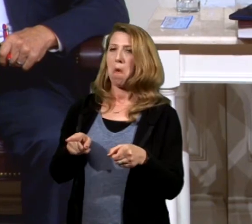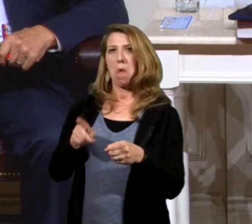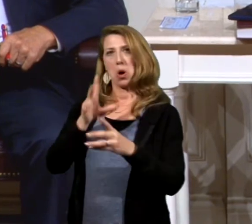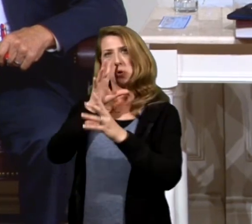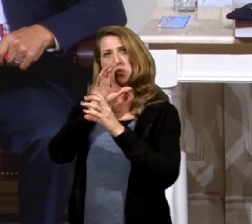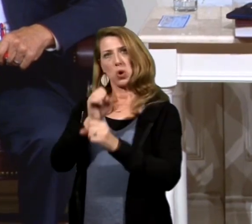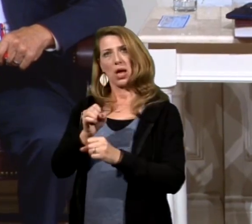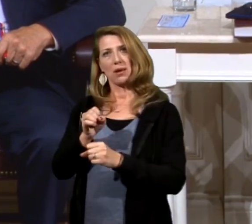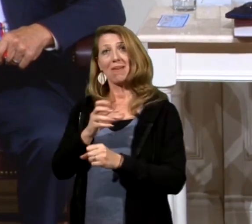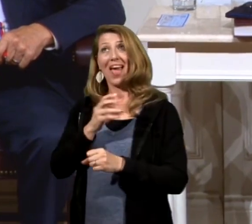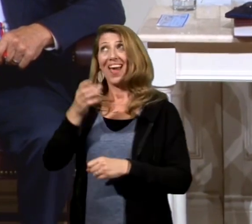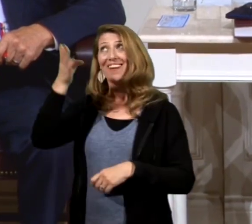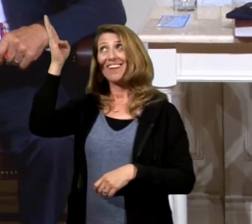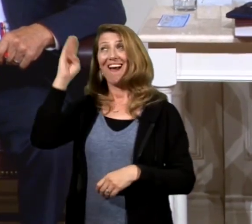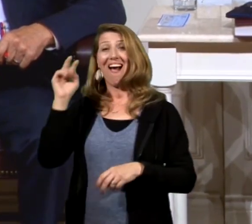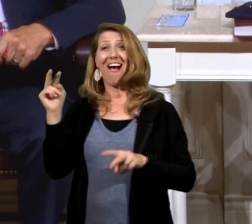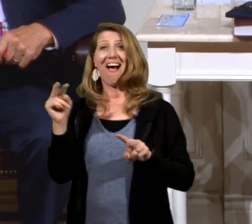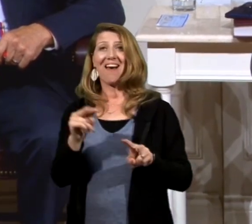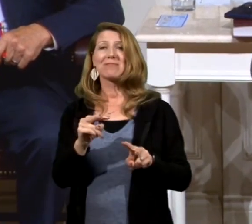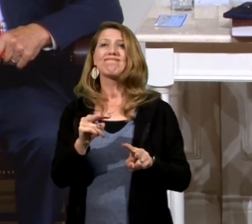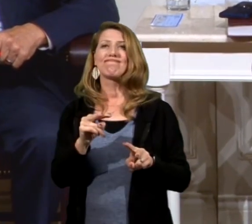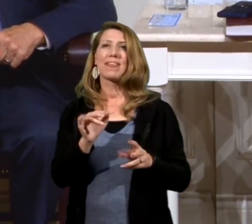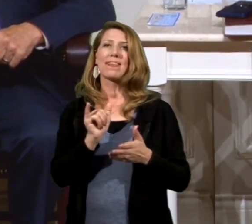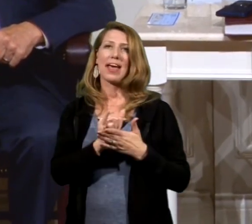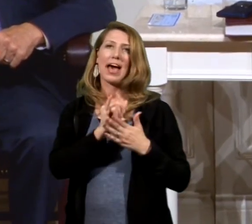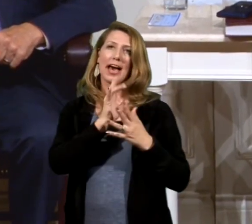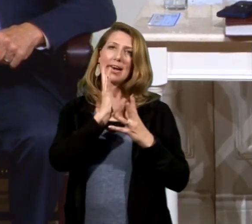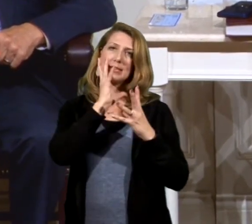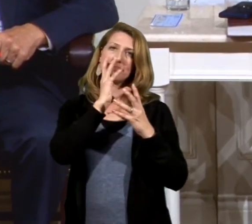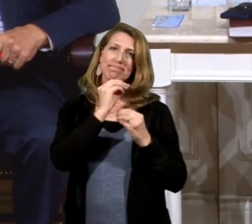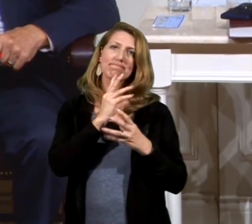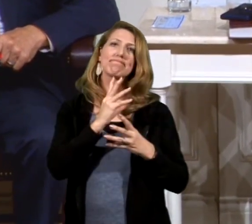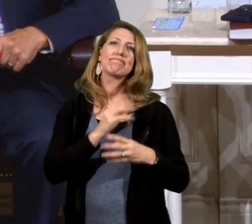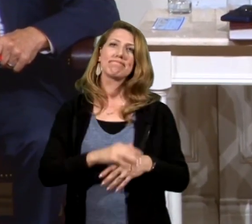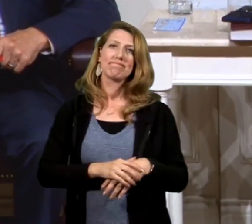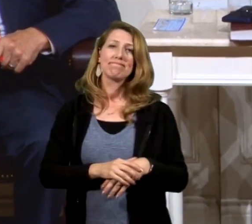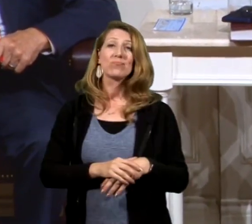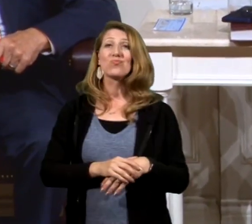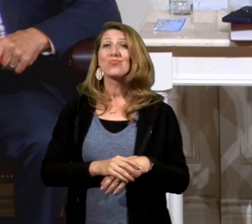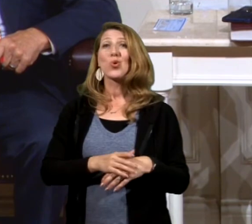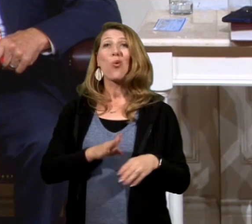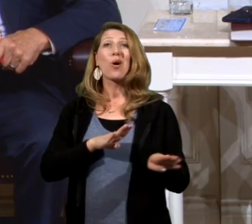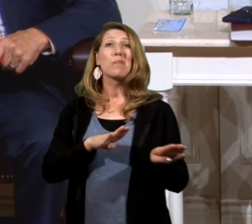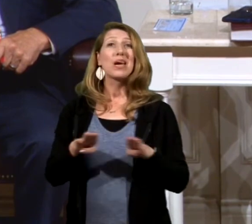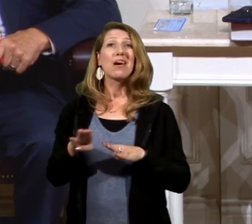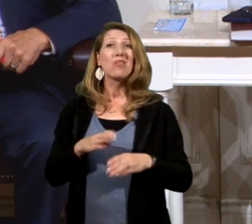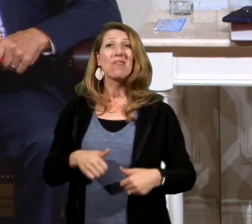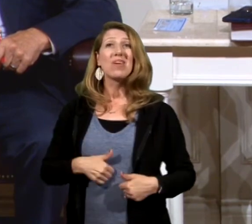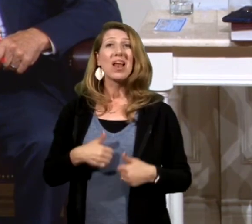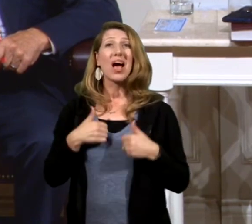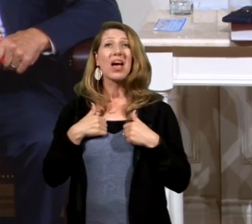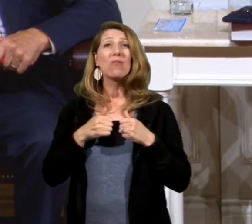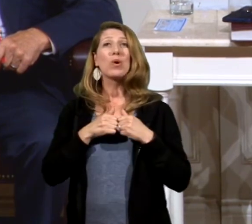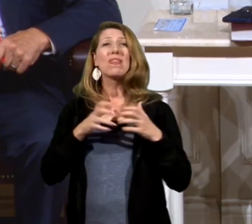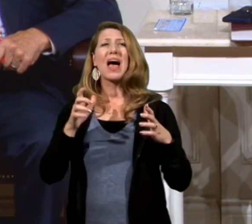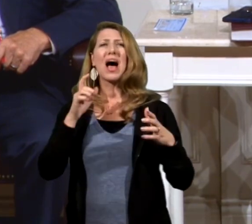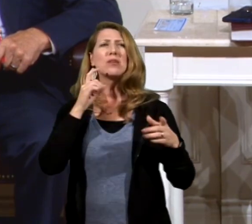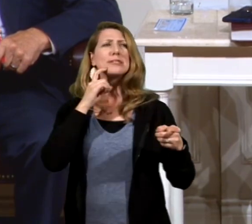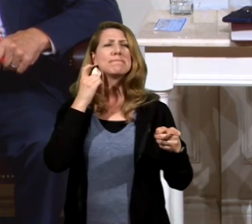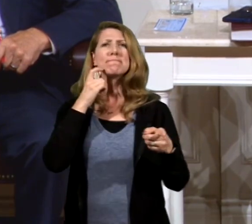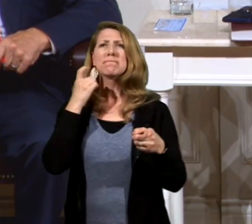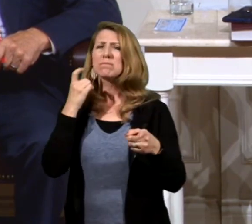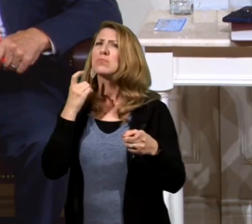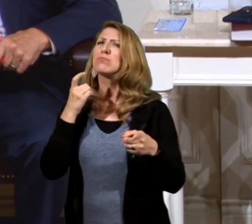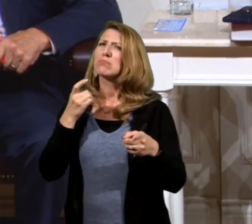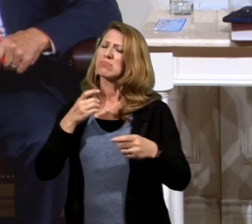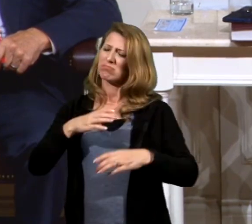it's very attractive to God. The Bible teaches us that let your conversation be without covetousness, and be content